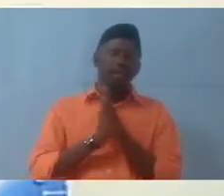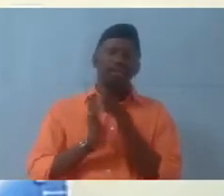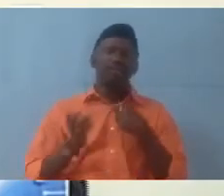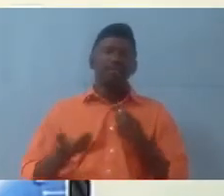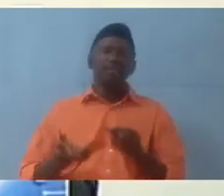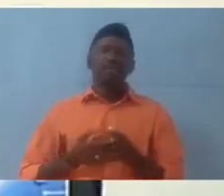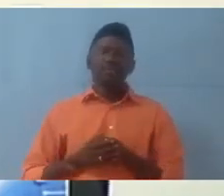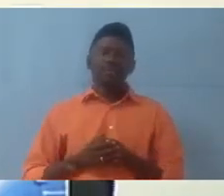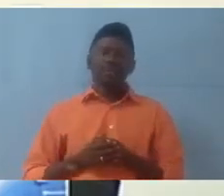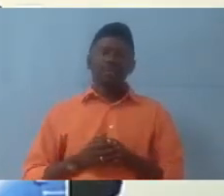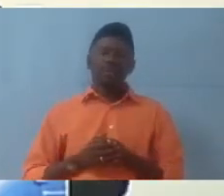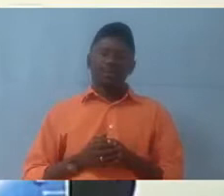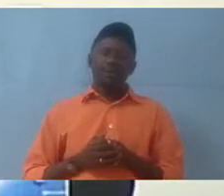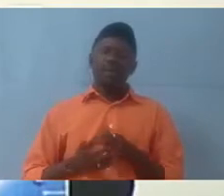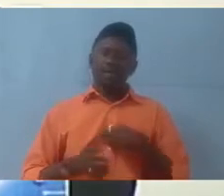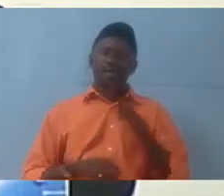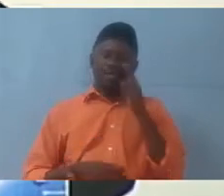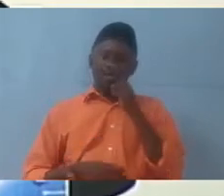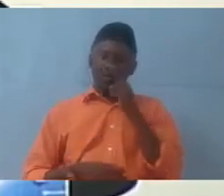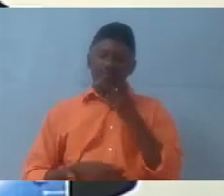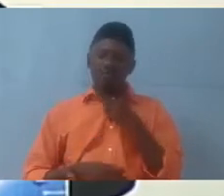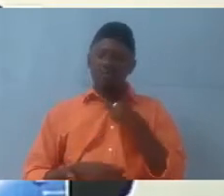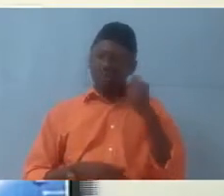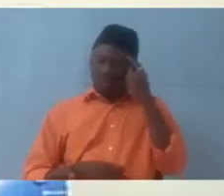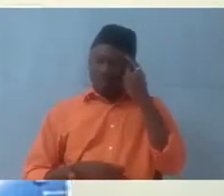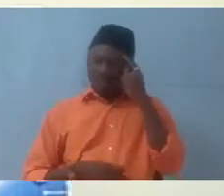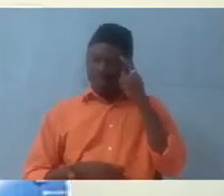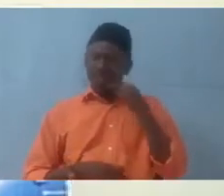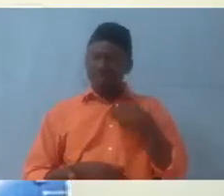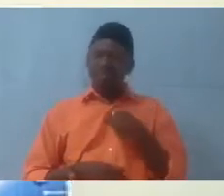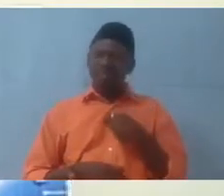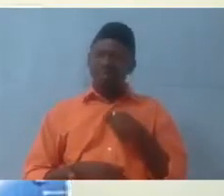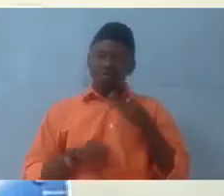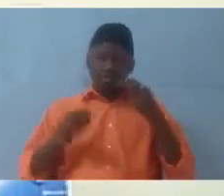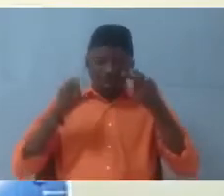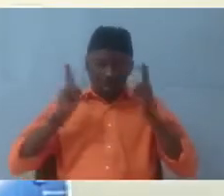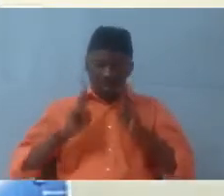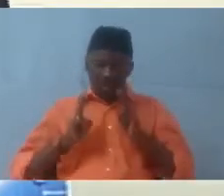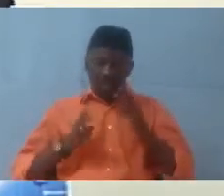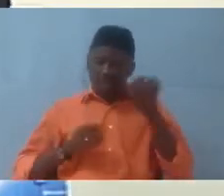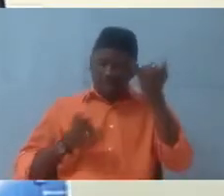And then try to assert his position that indeed my legal reasoning was totally wrong.